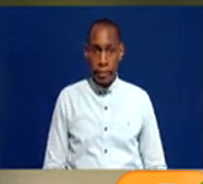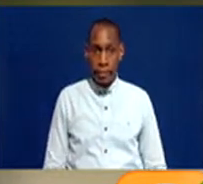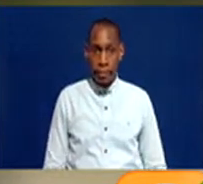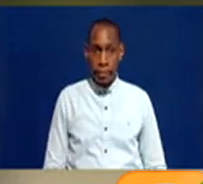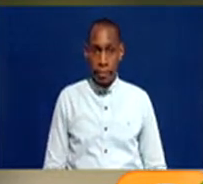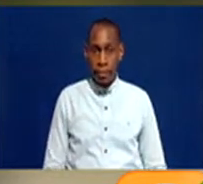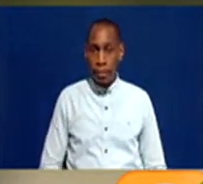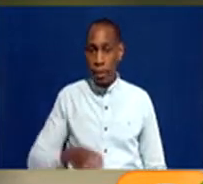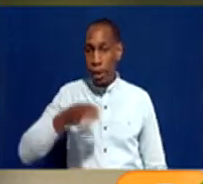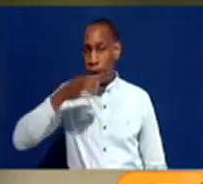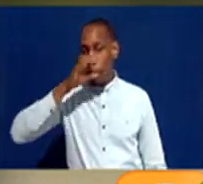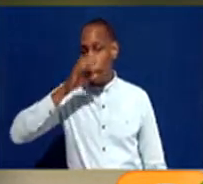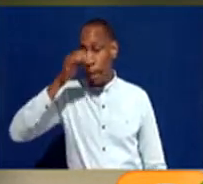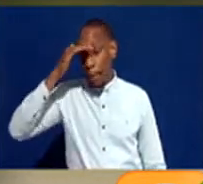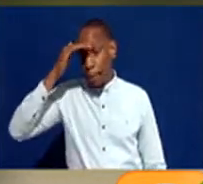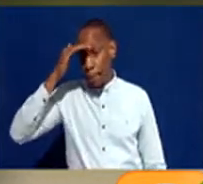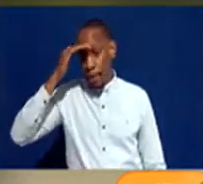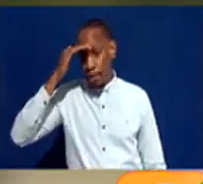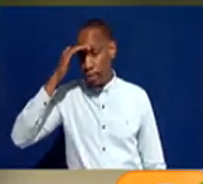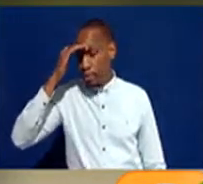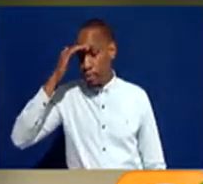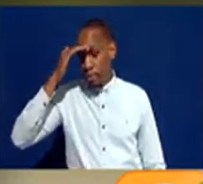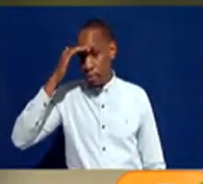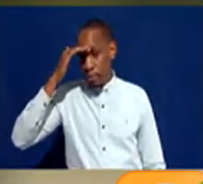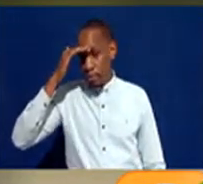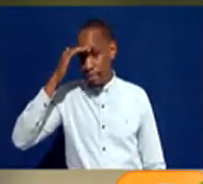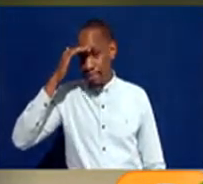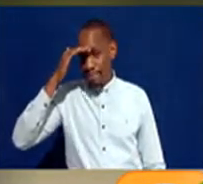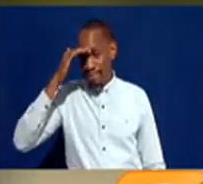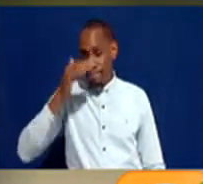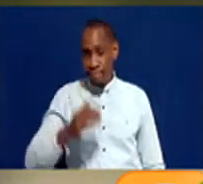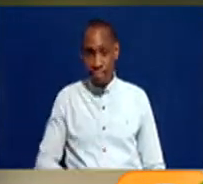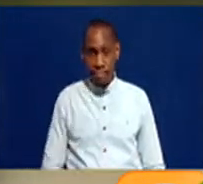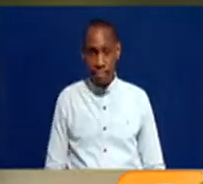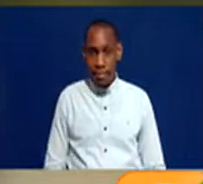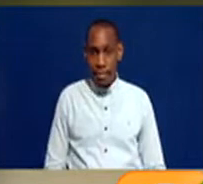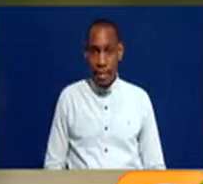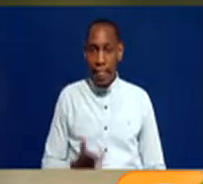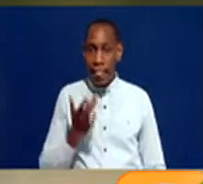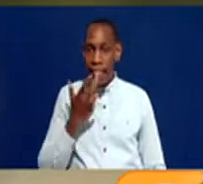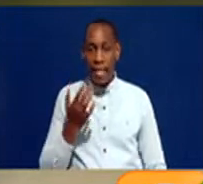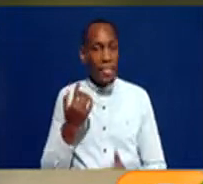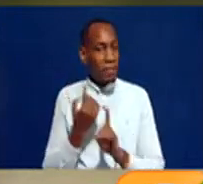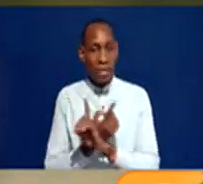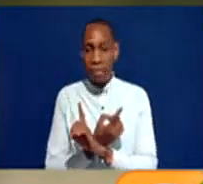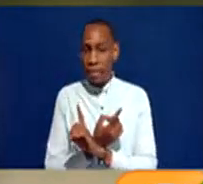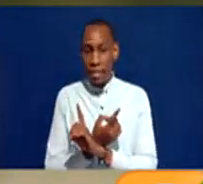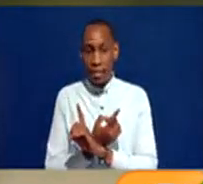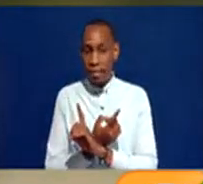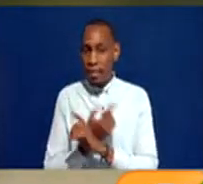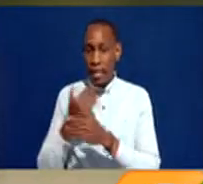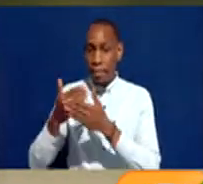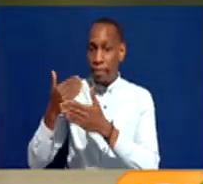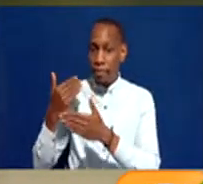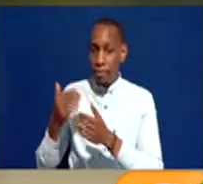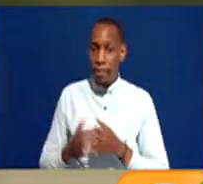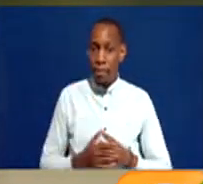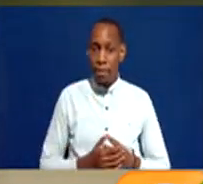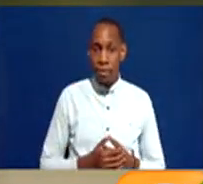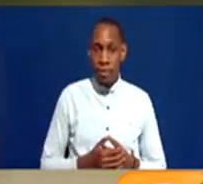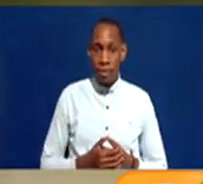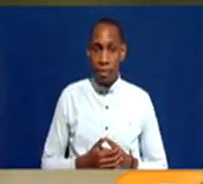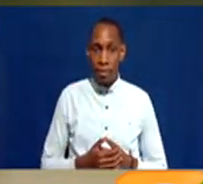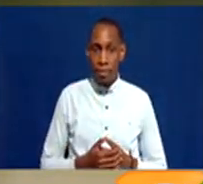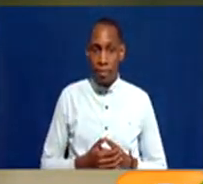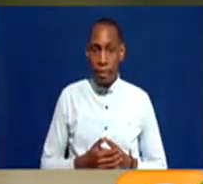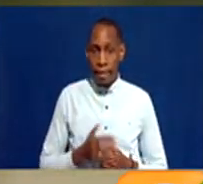the alcohol was not the way we were. It was not tasting the way we were doing it before. So